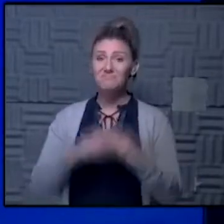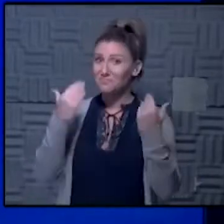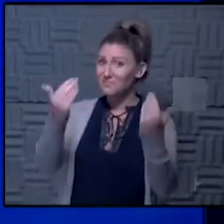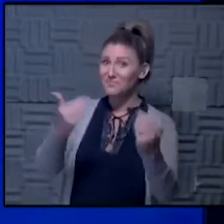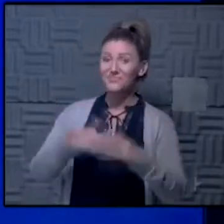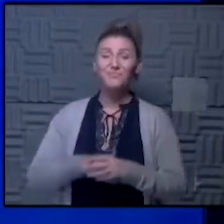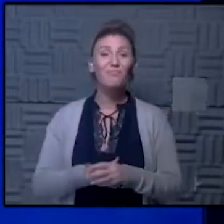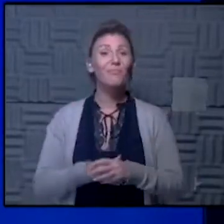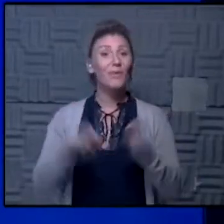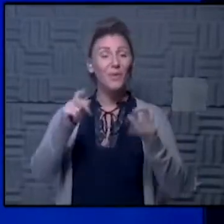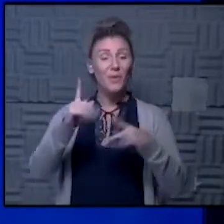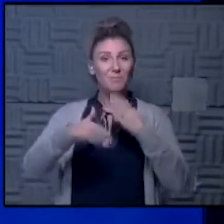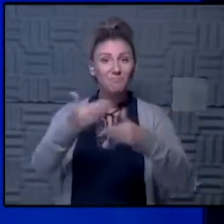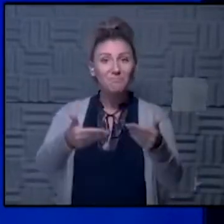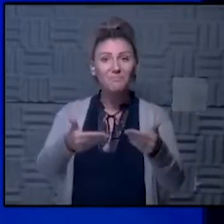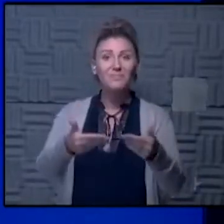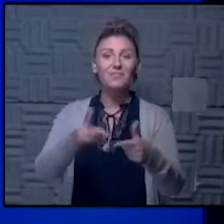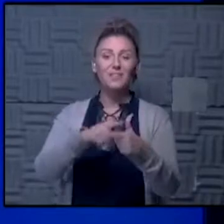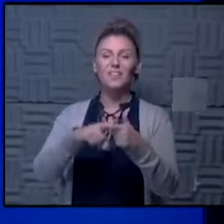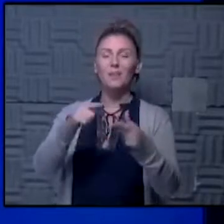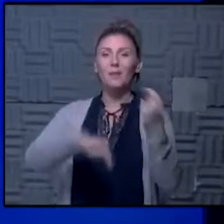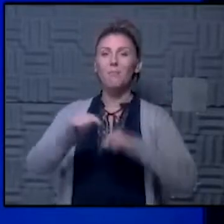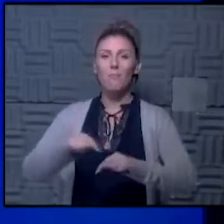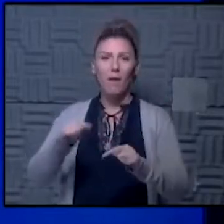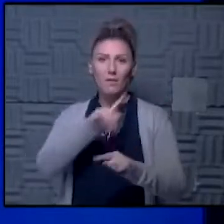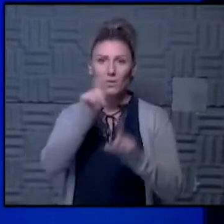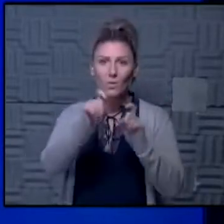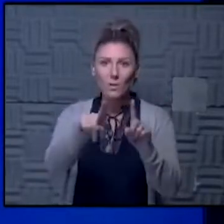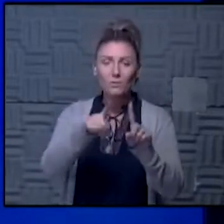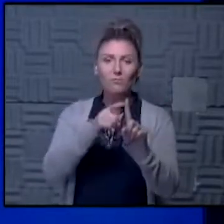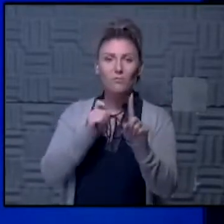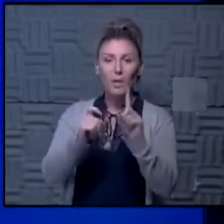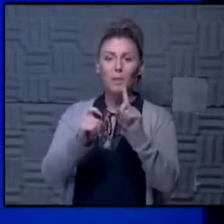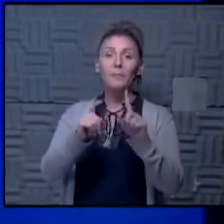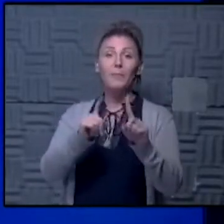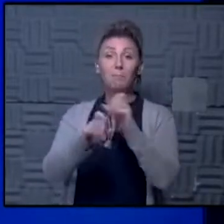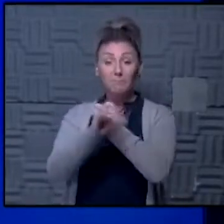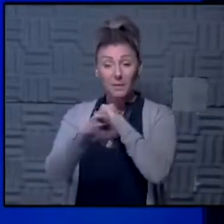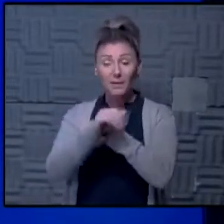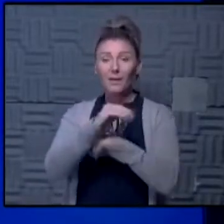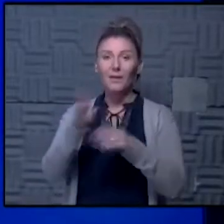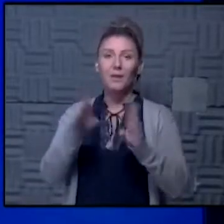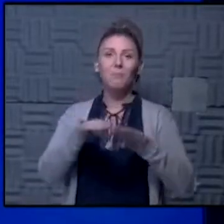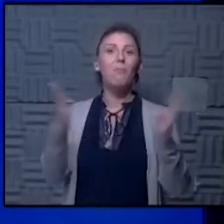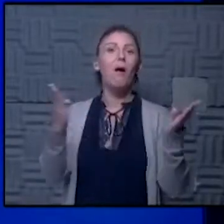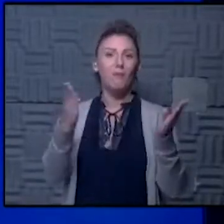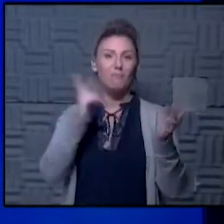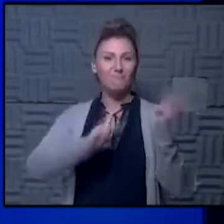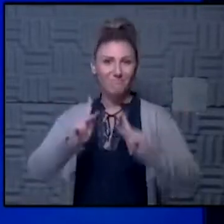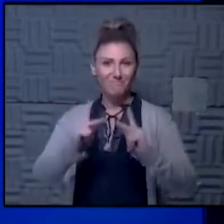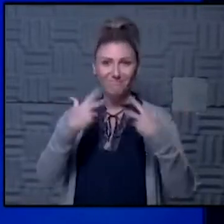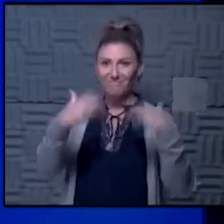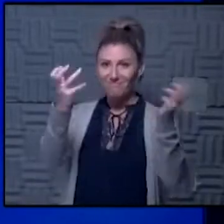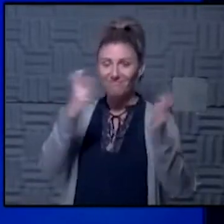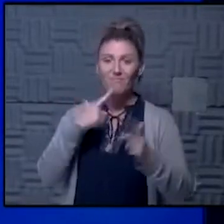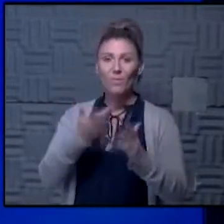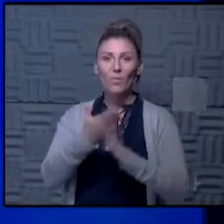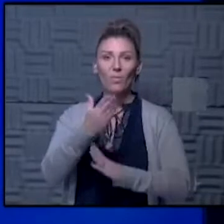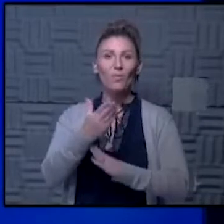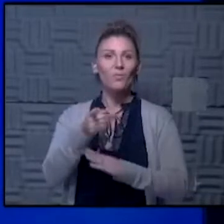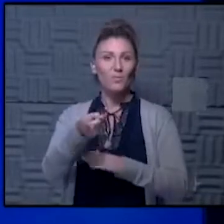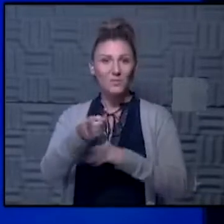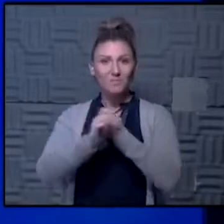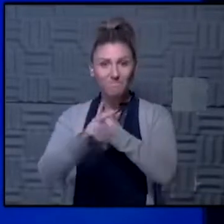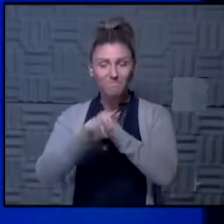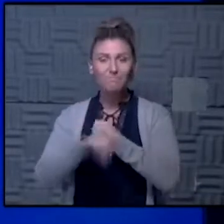All right, I think we'll keep moving. We'll come back to any questions we get both from the media and from the public as we move throughout the show.